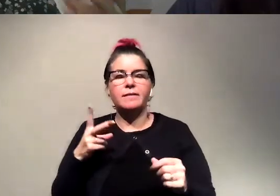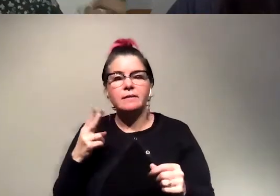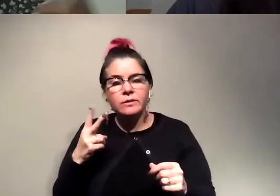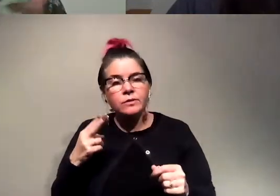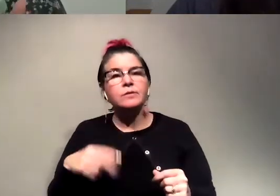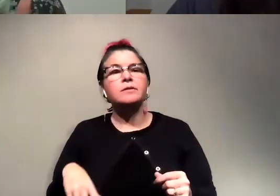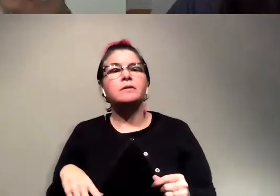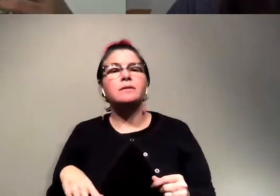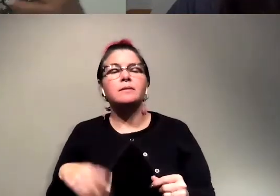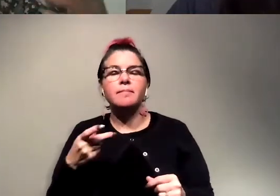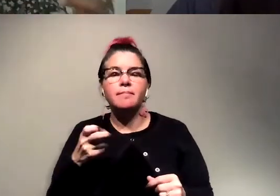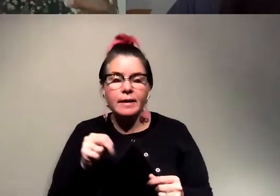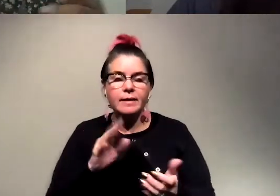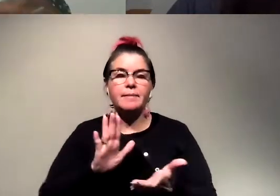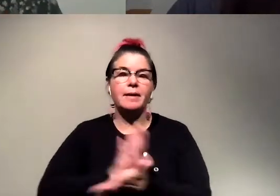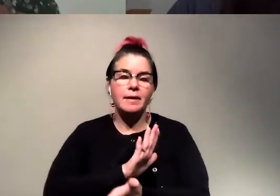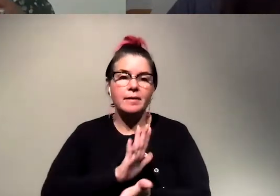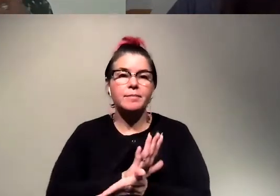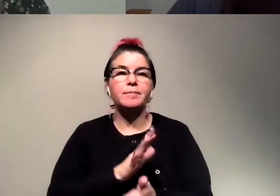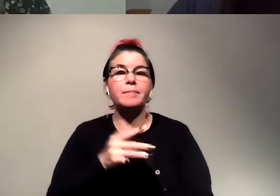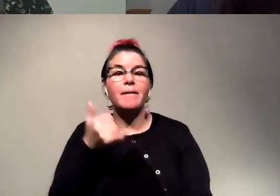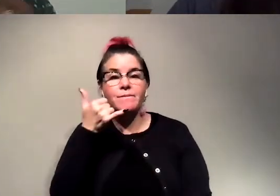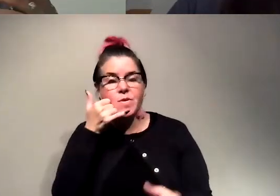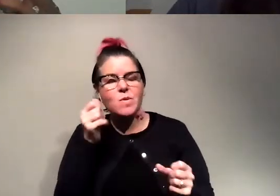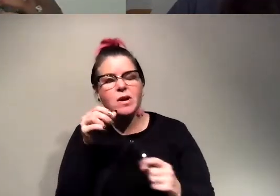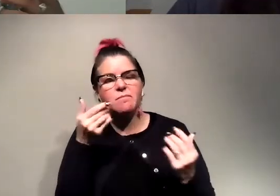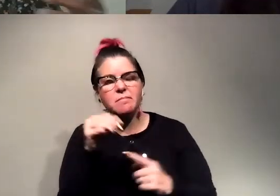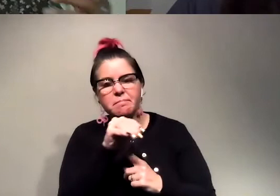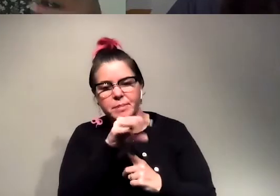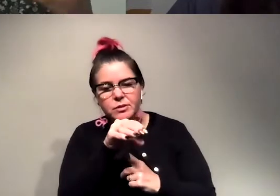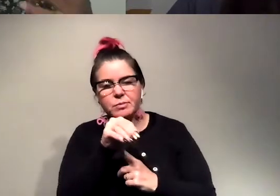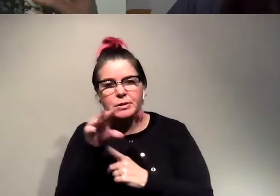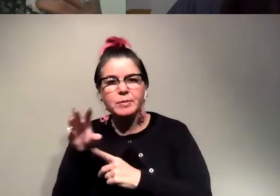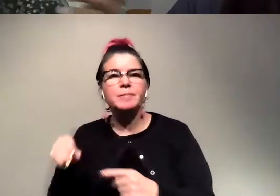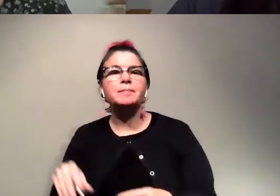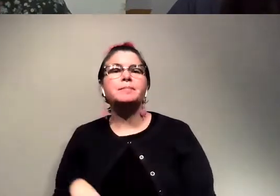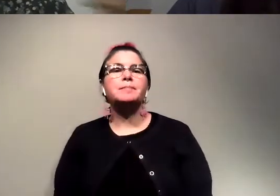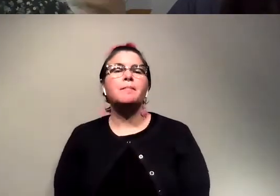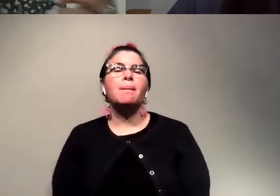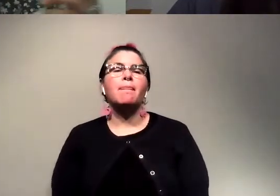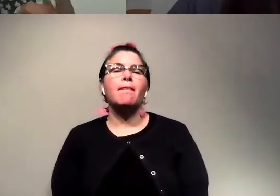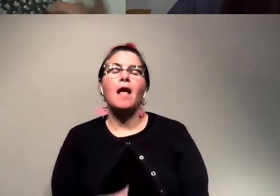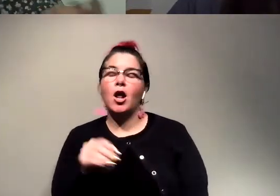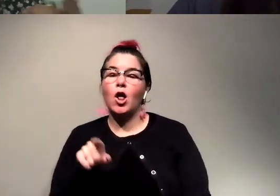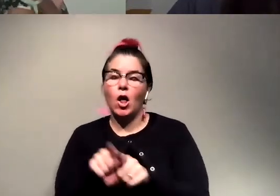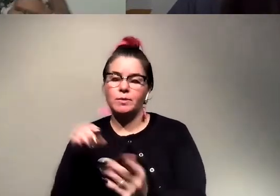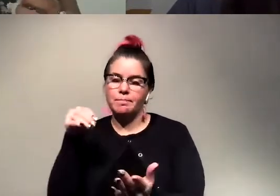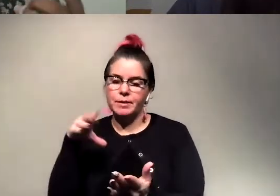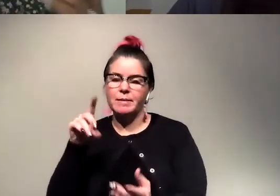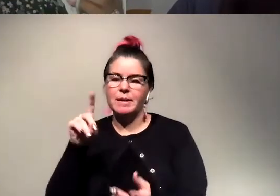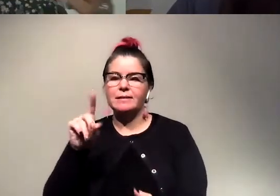have pen and paper, also my phone to take pictures and take pictures of the data periodically as